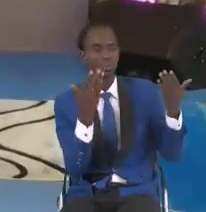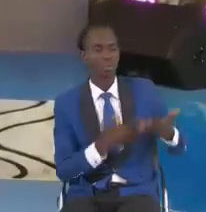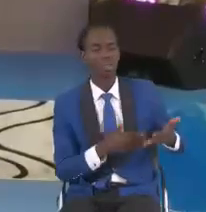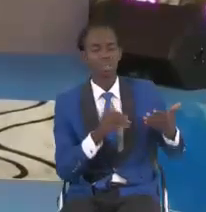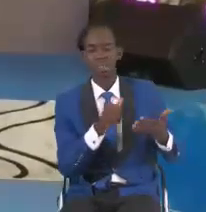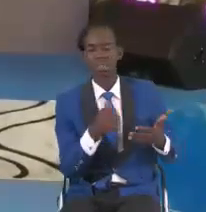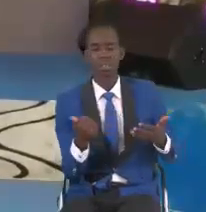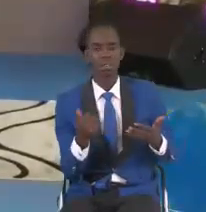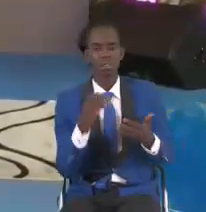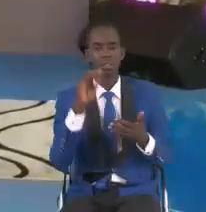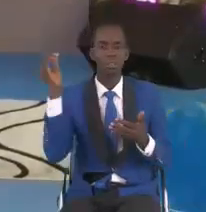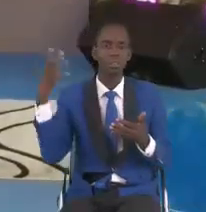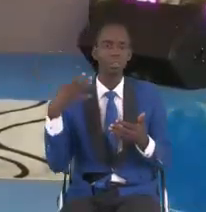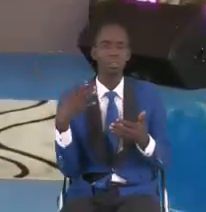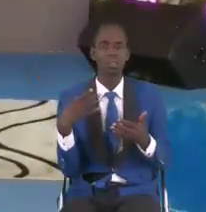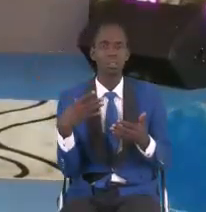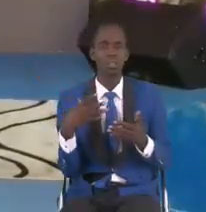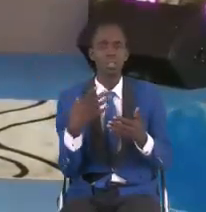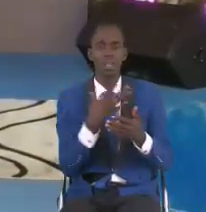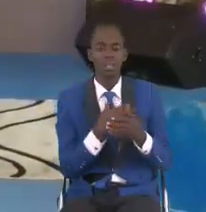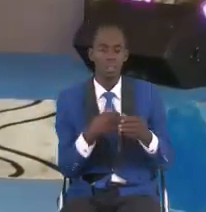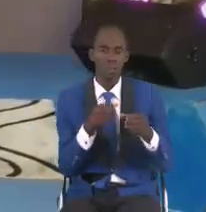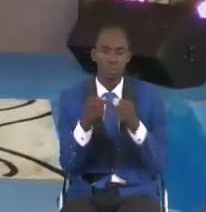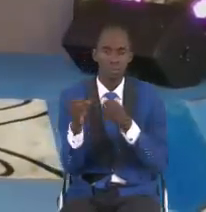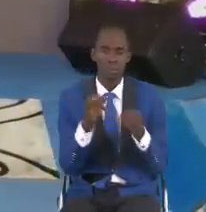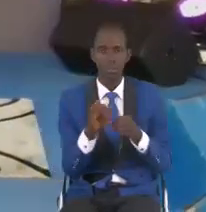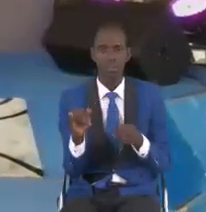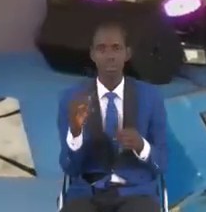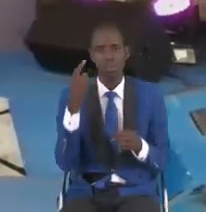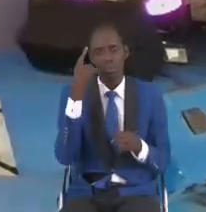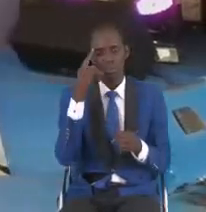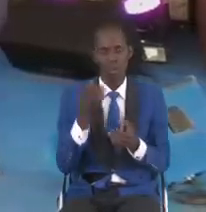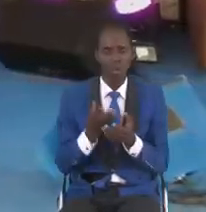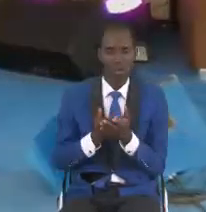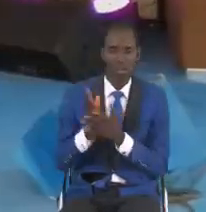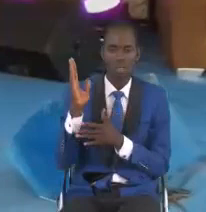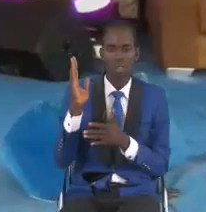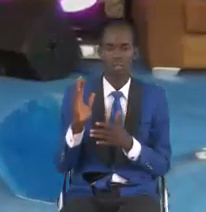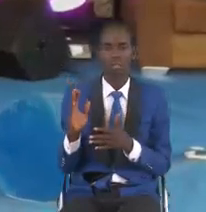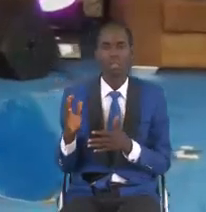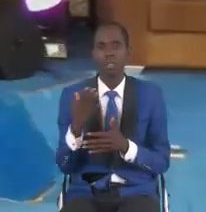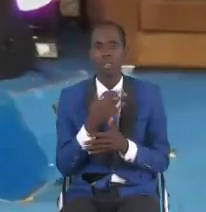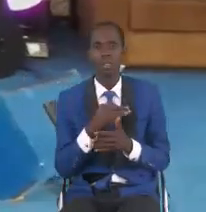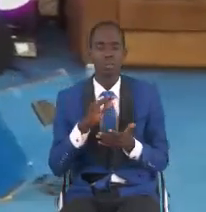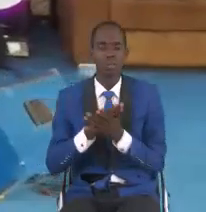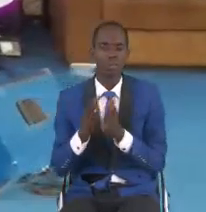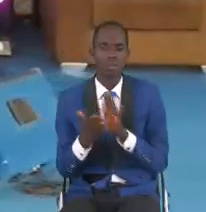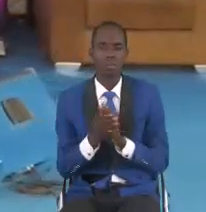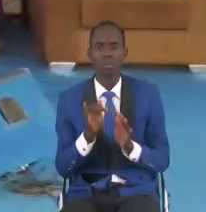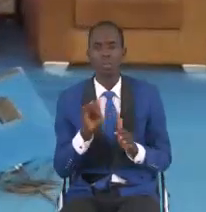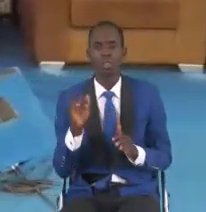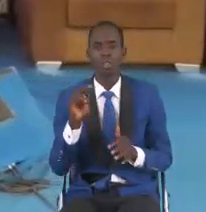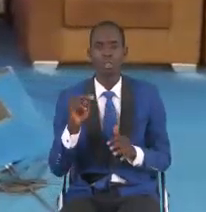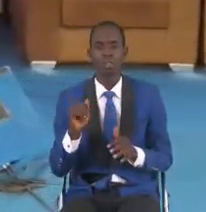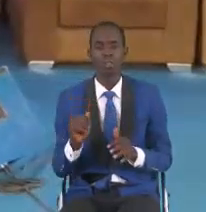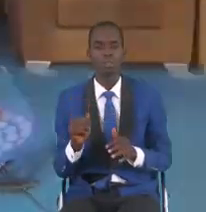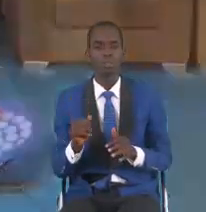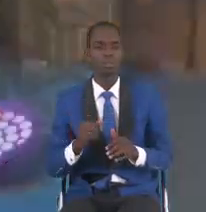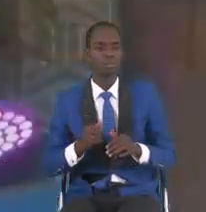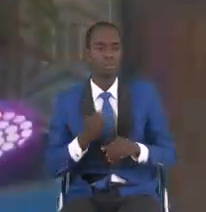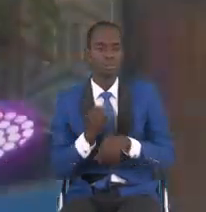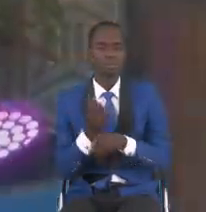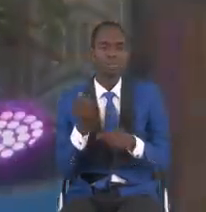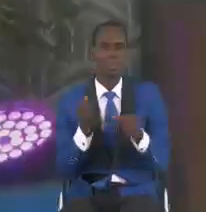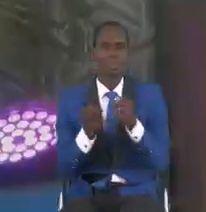that. And fighting for your right and becoming an activist that does not need Spirit,